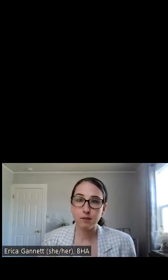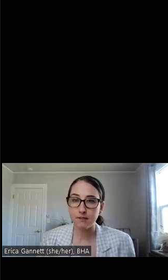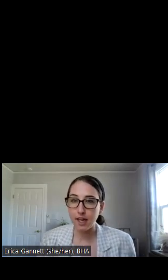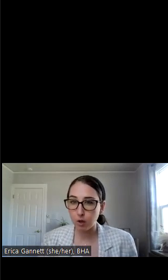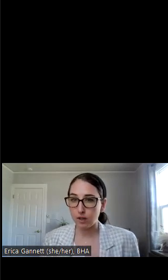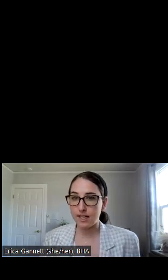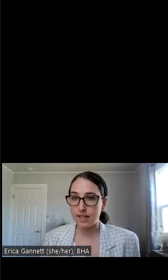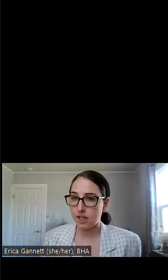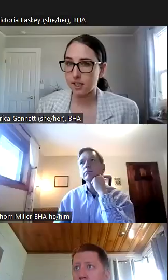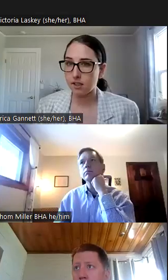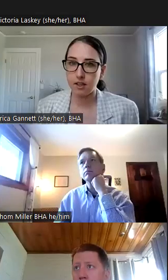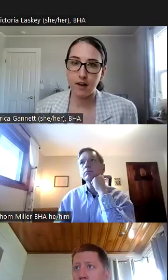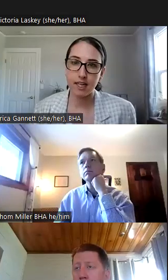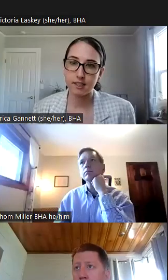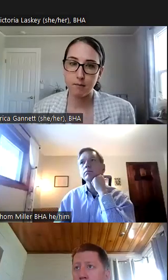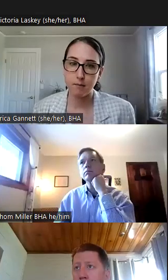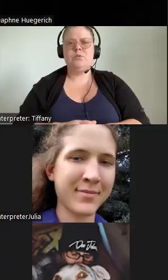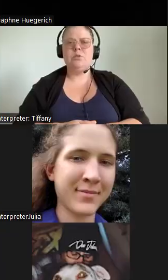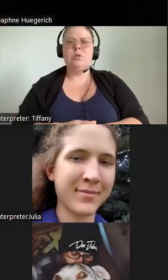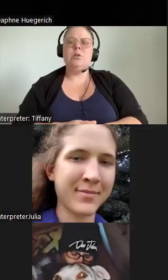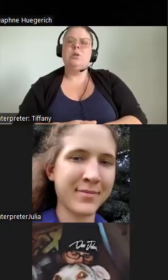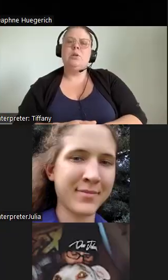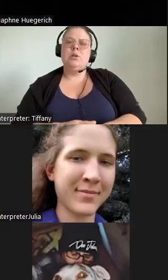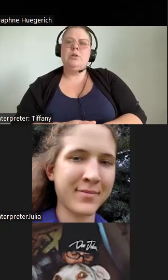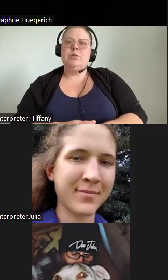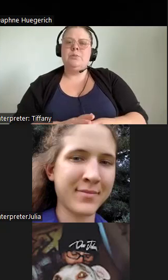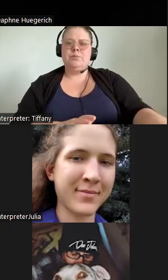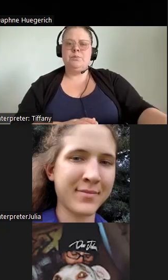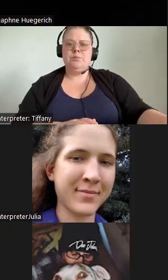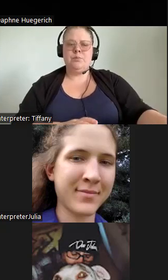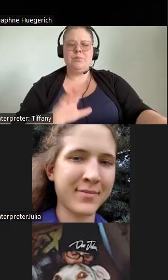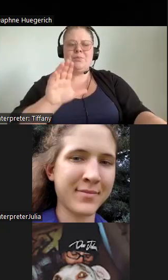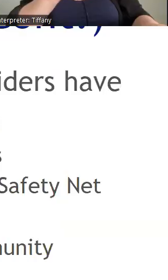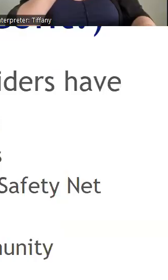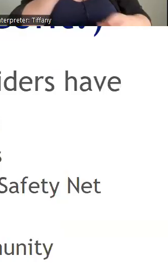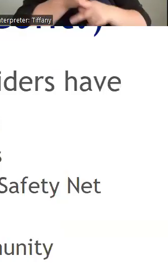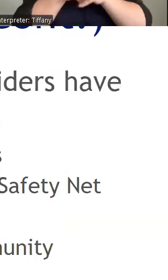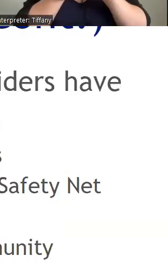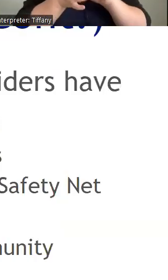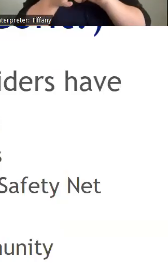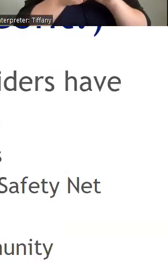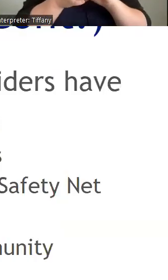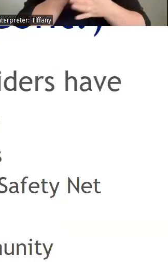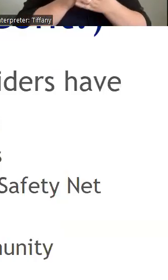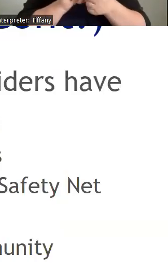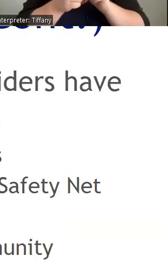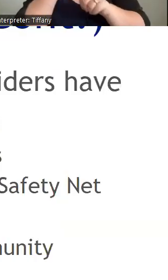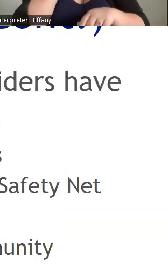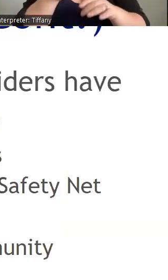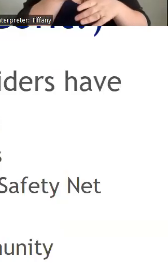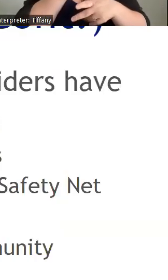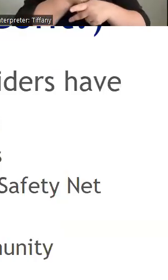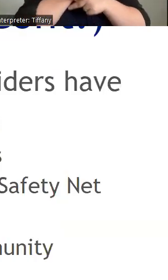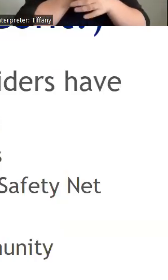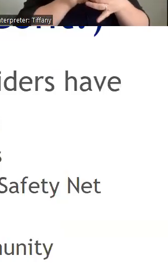So in terms of care coordination, to clarify some of the changes, you will also be seeing care coordination requirements for different types